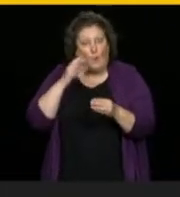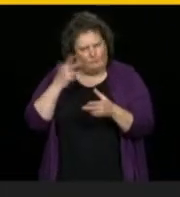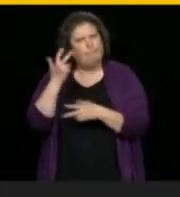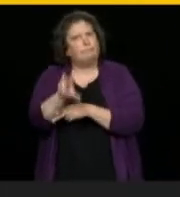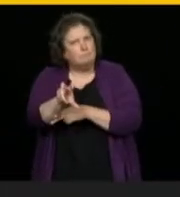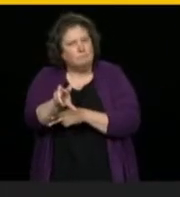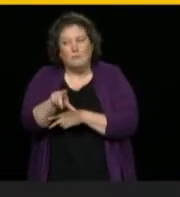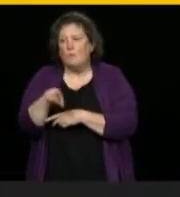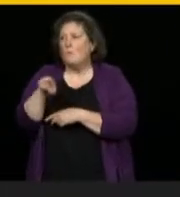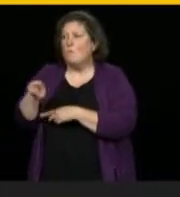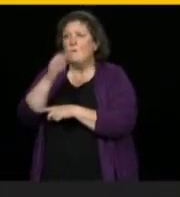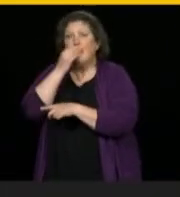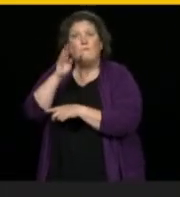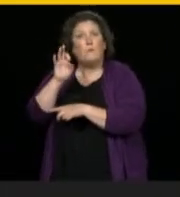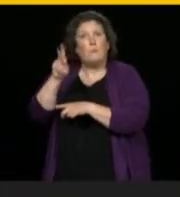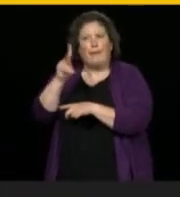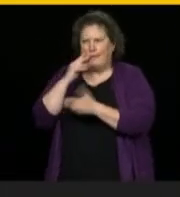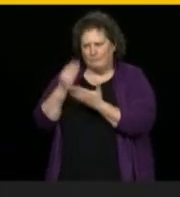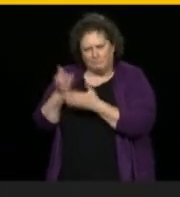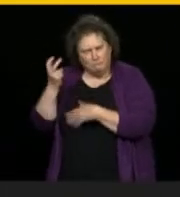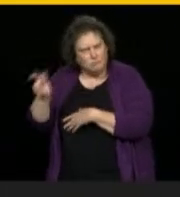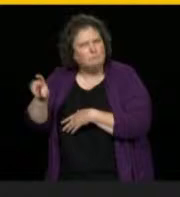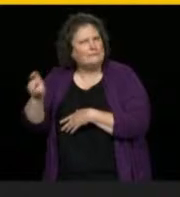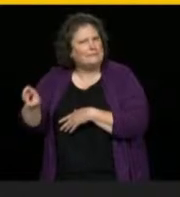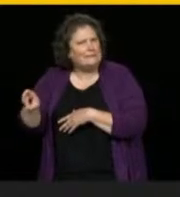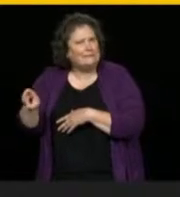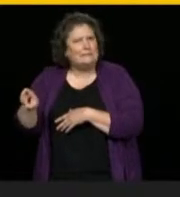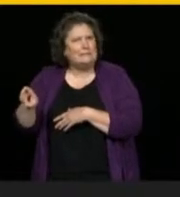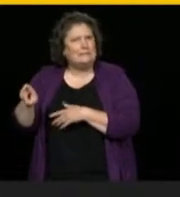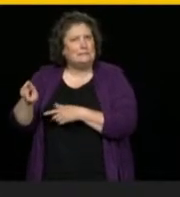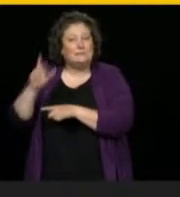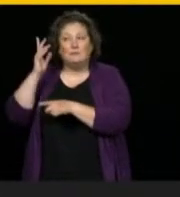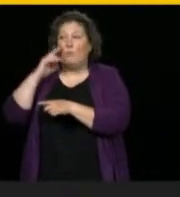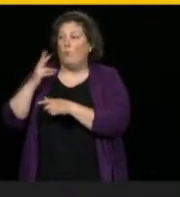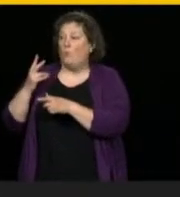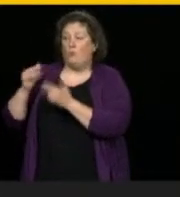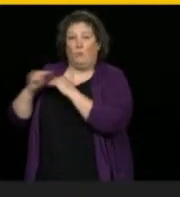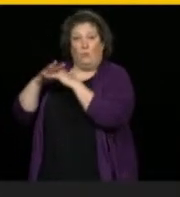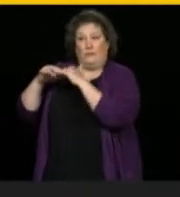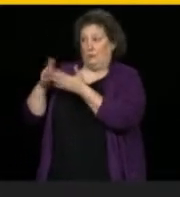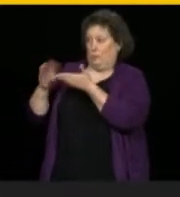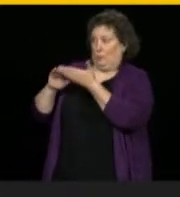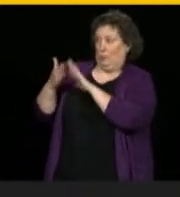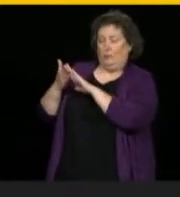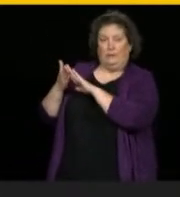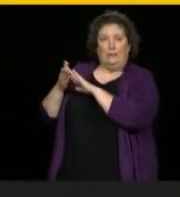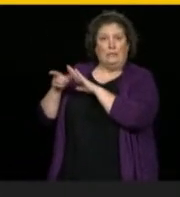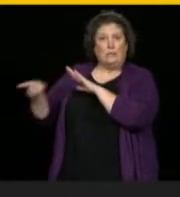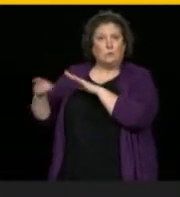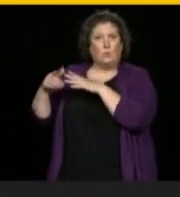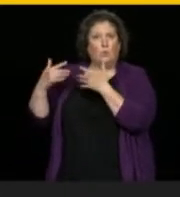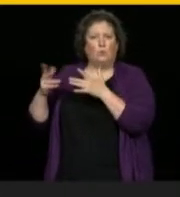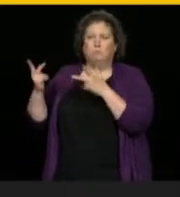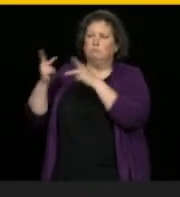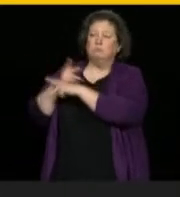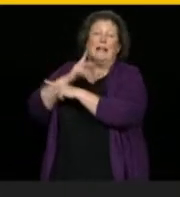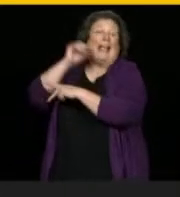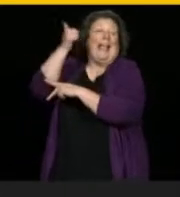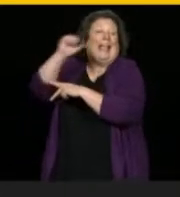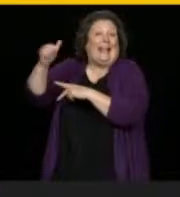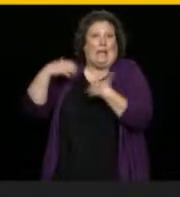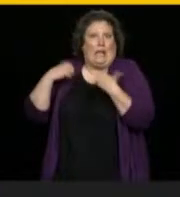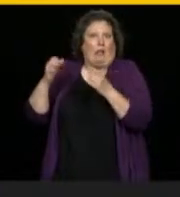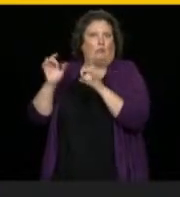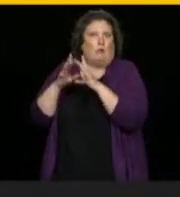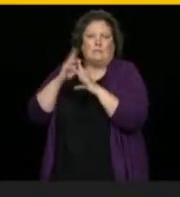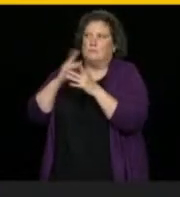need to make sure that Indigenous communities that are so vulnerable to health crises because of a lack of health system